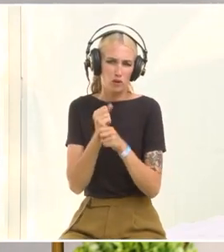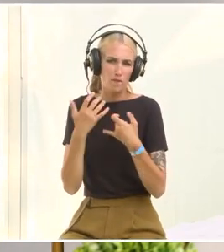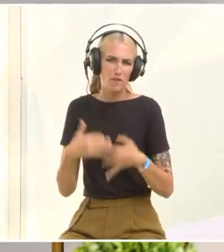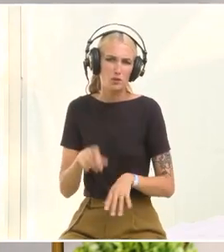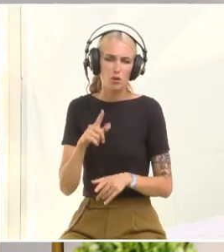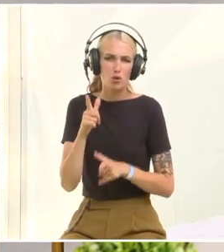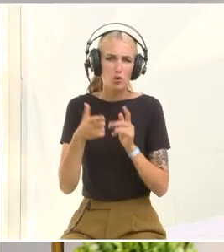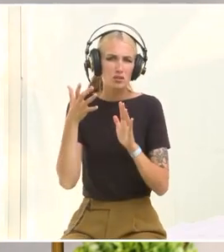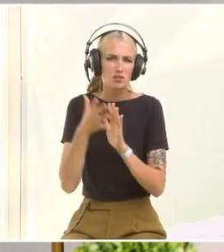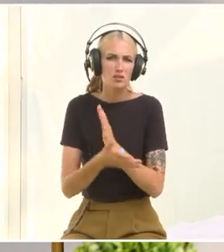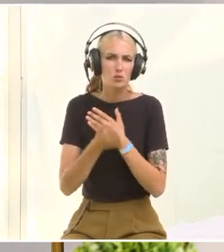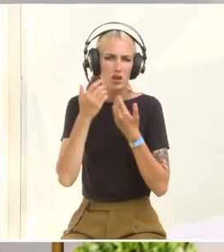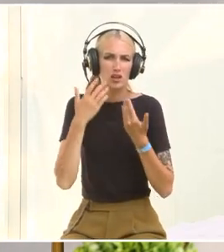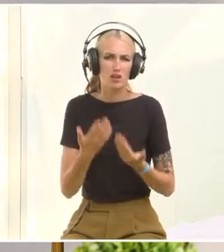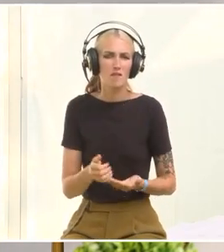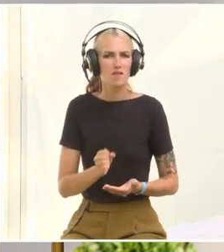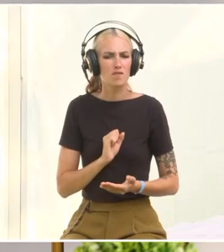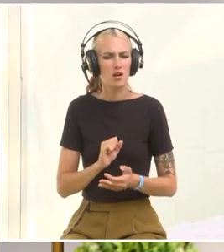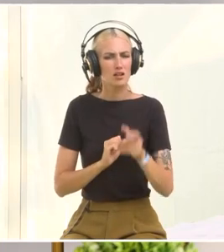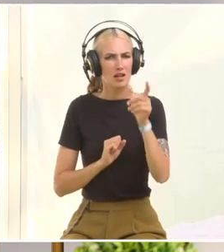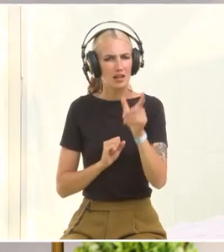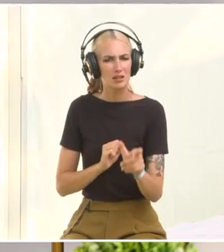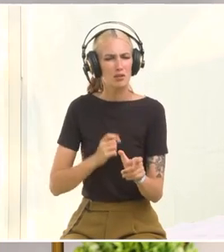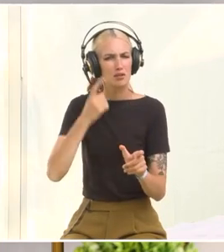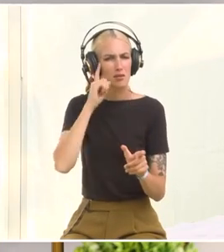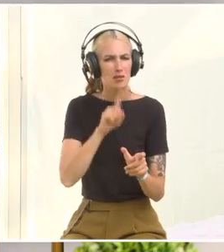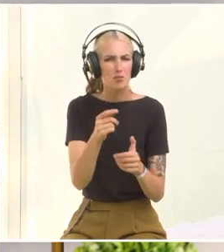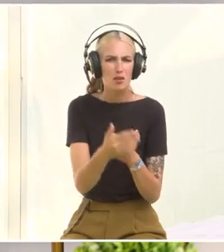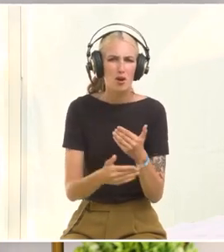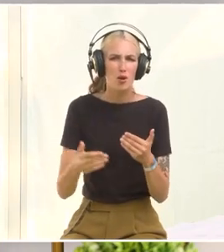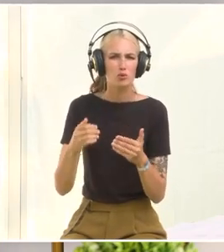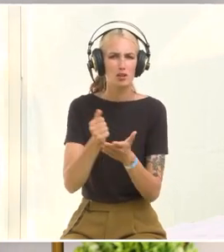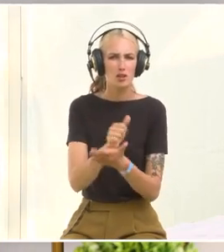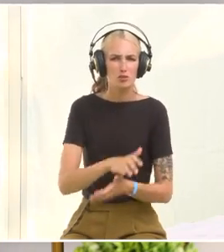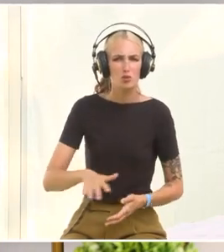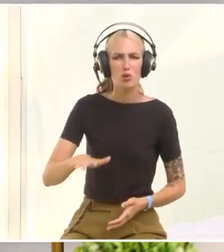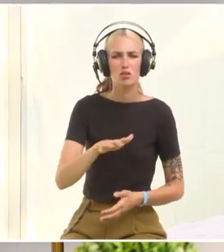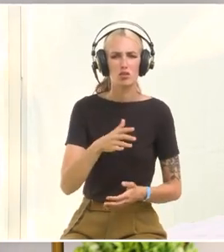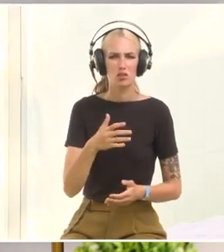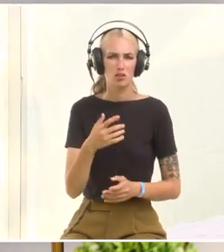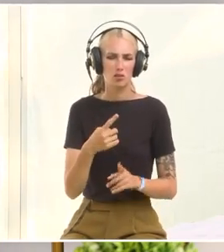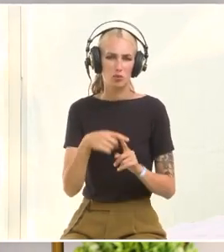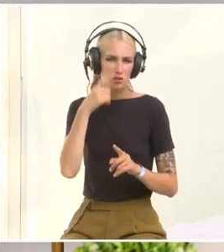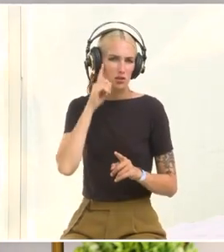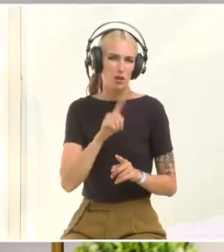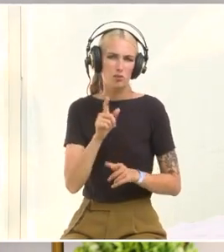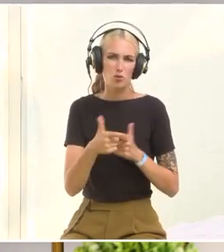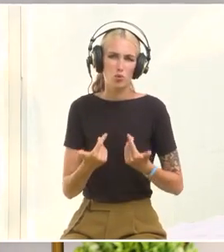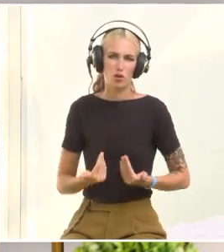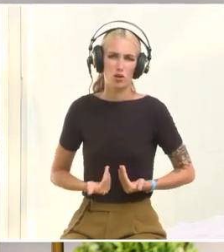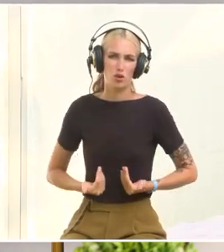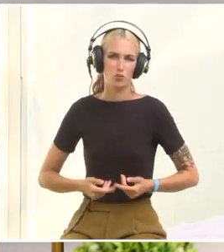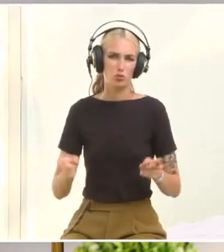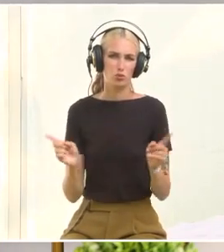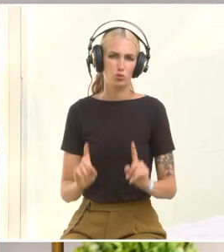actually the people who have the knowledge and who have the idea how really the life there is.